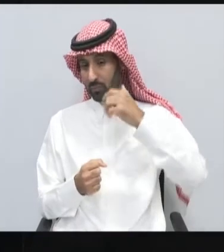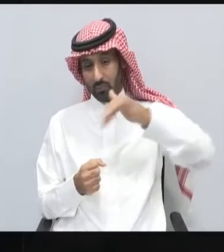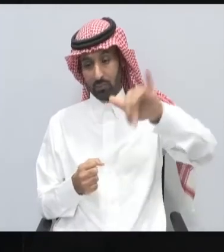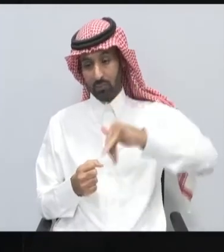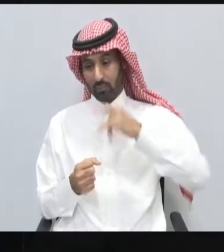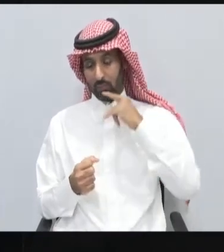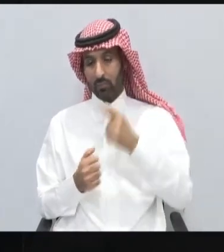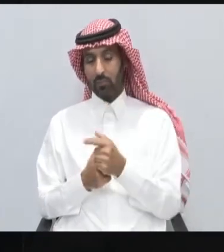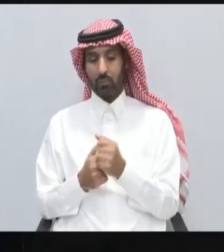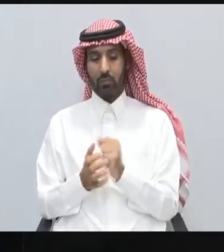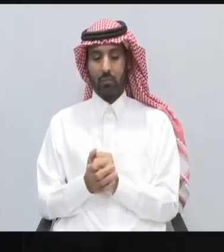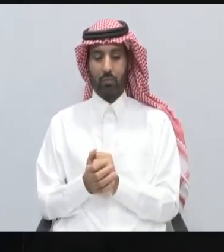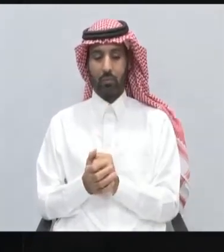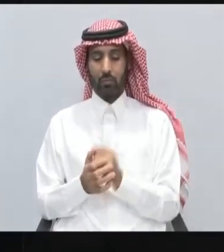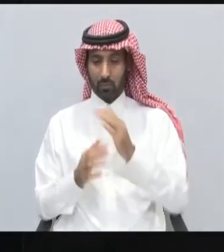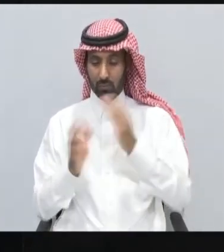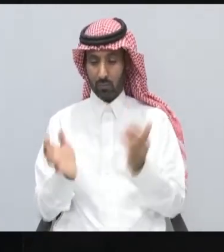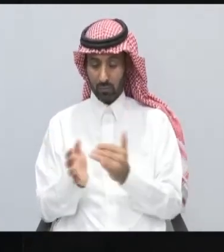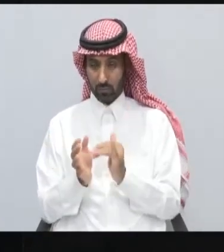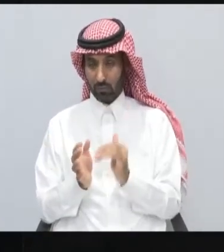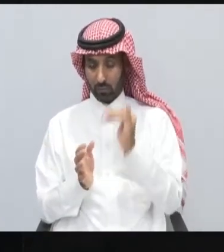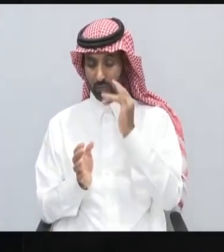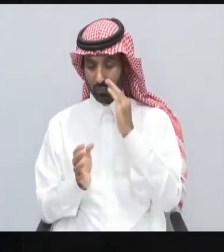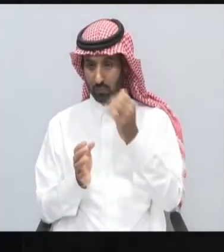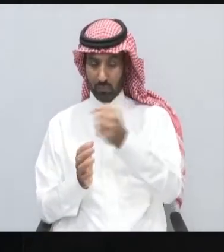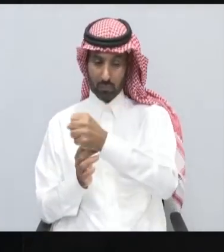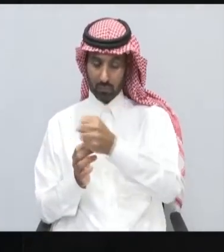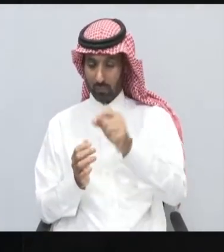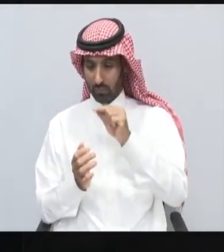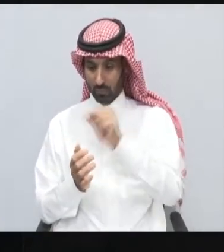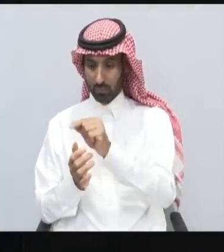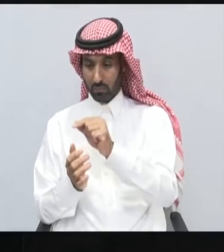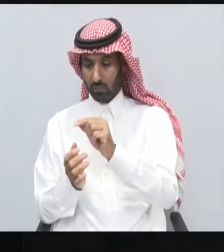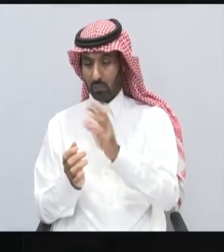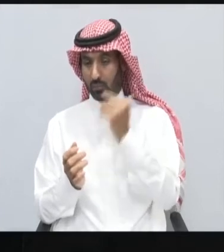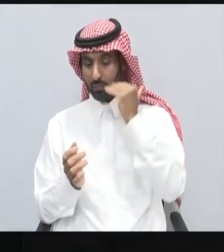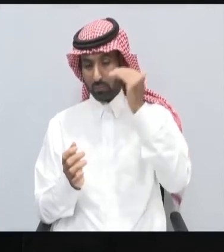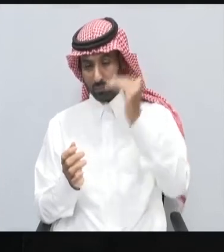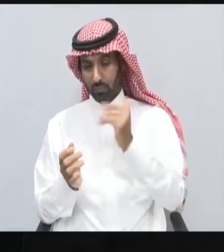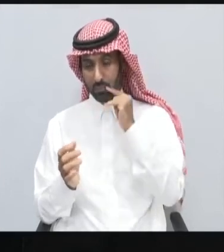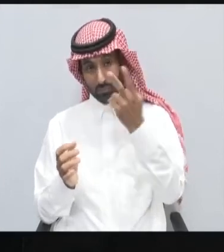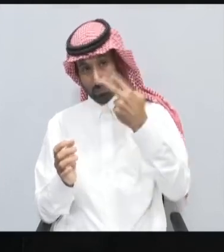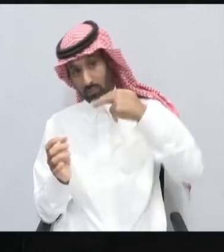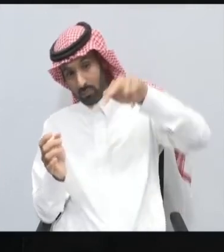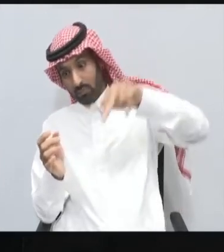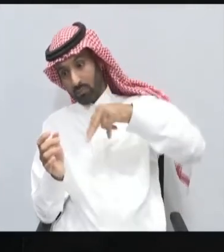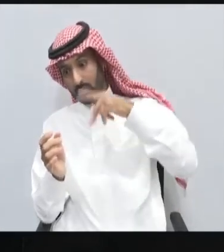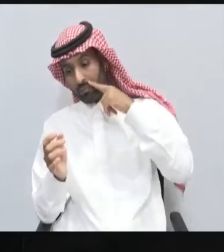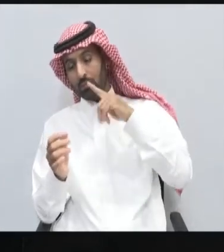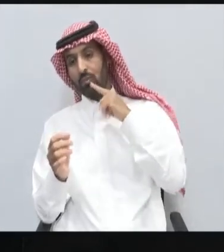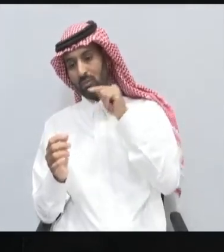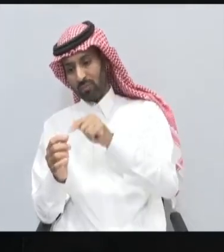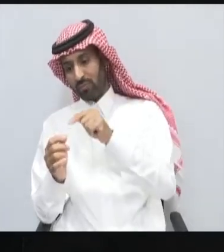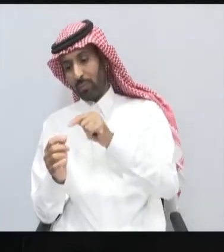in the escalator or in the elevator and you pushed ground floor and you want to go down. If you see someone